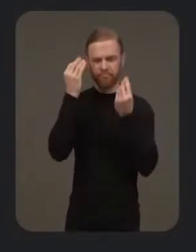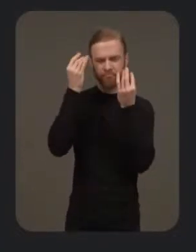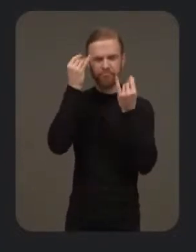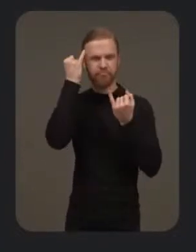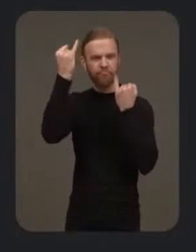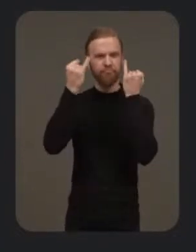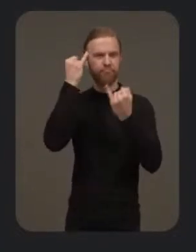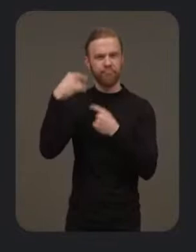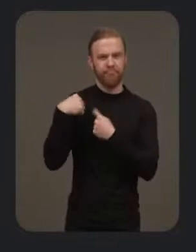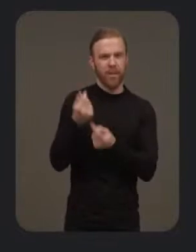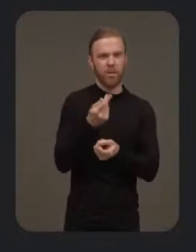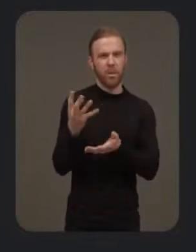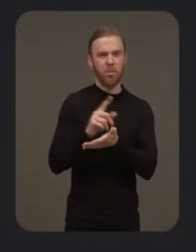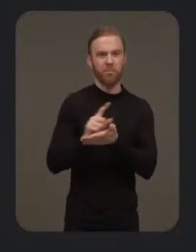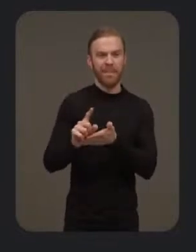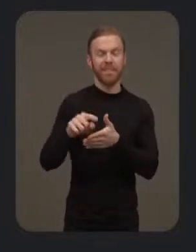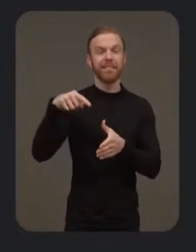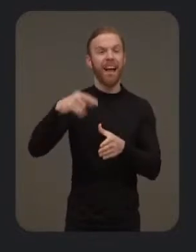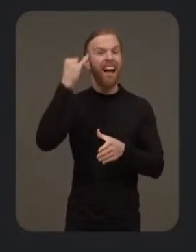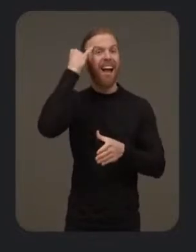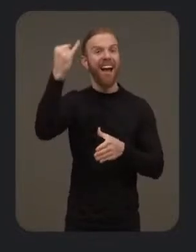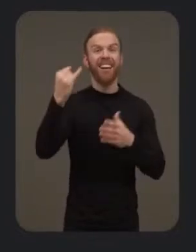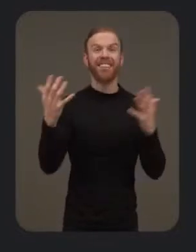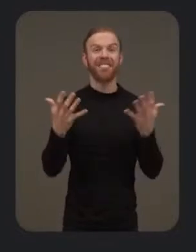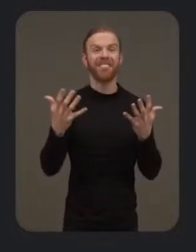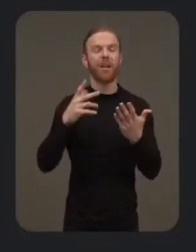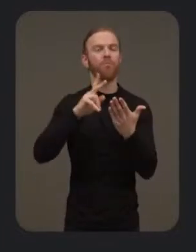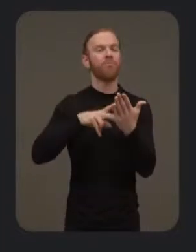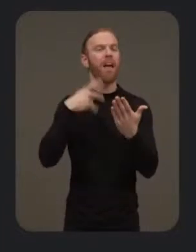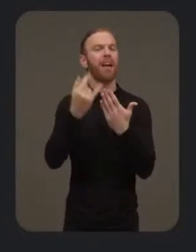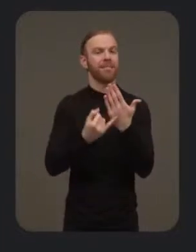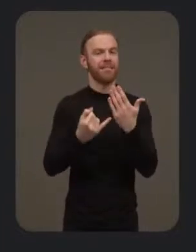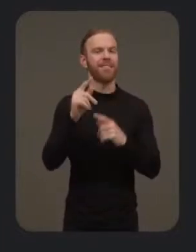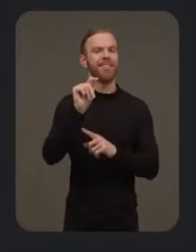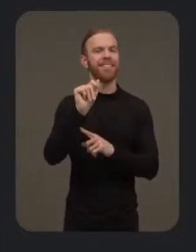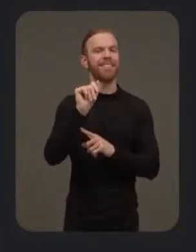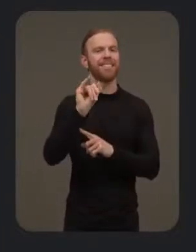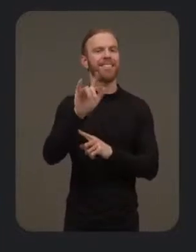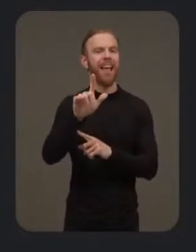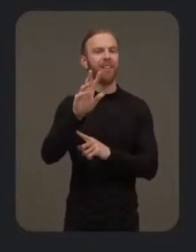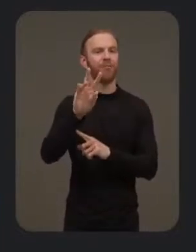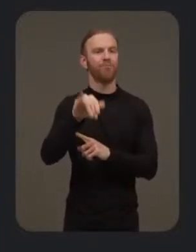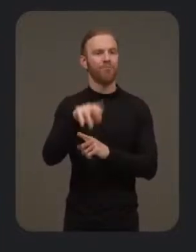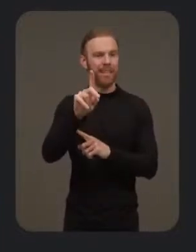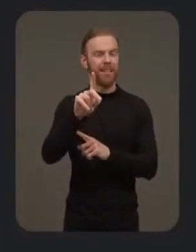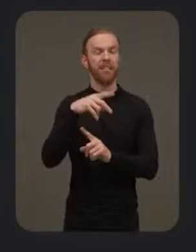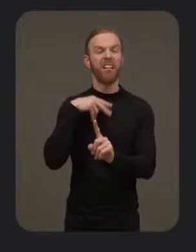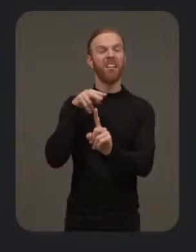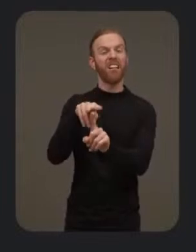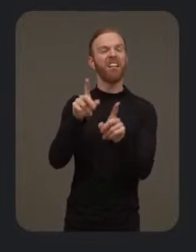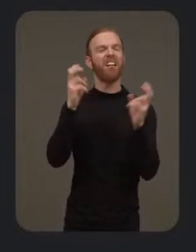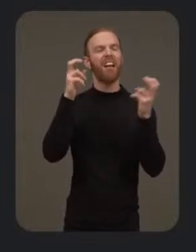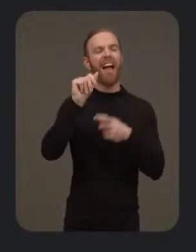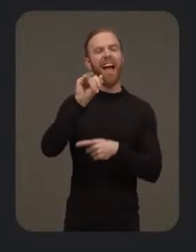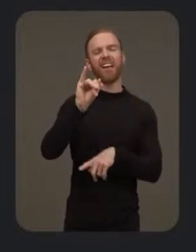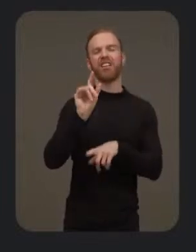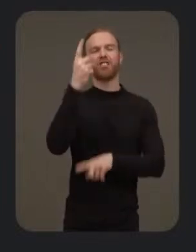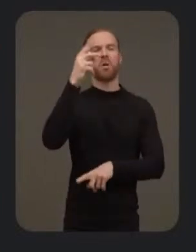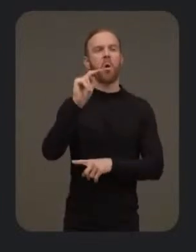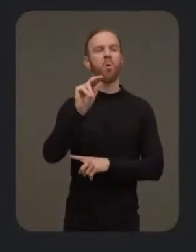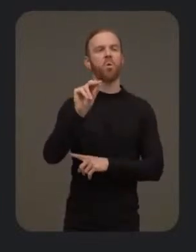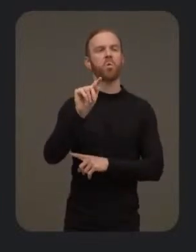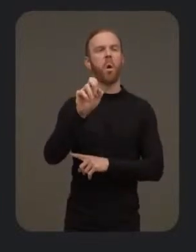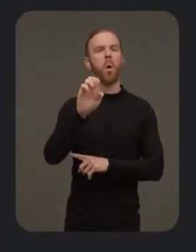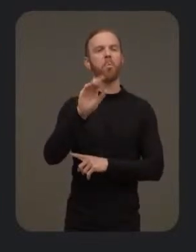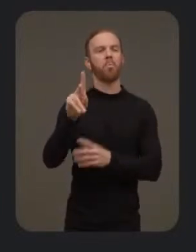few weeks. The idea is called Project Tailwind, and we think of it as an AI-first